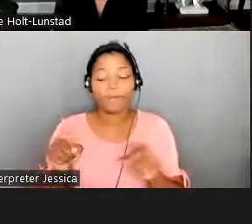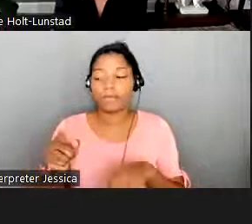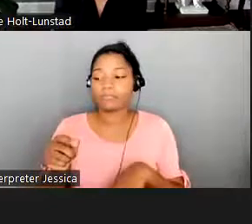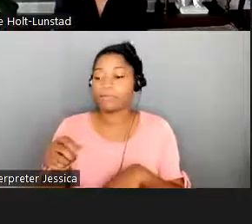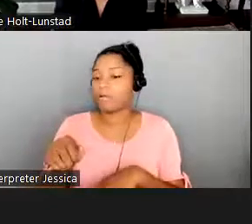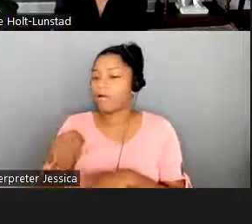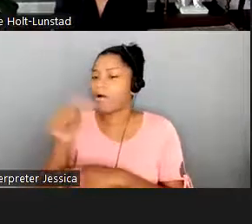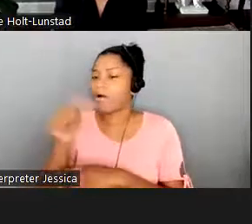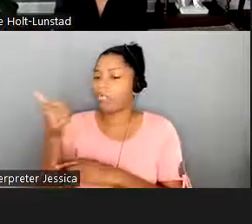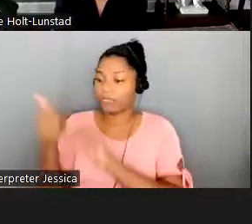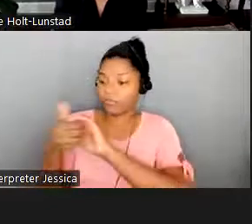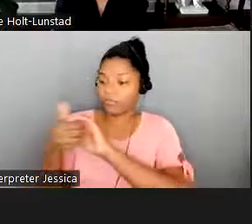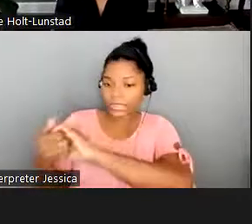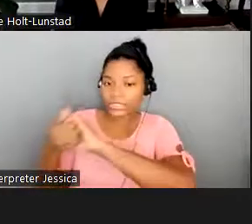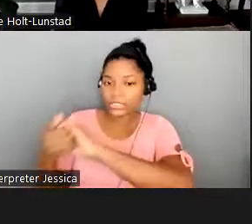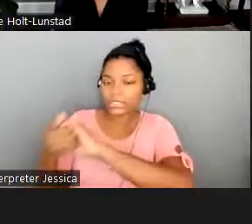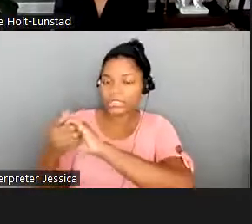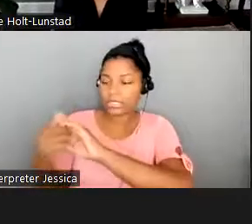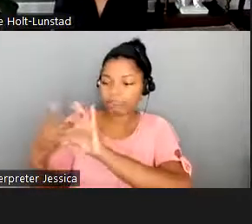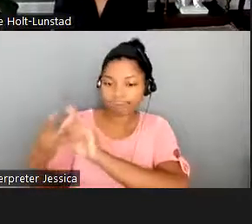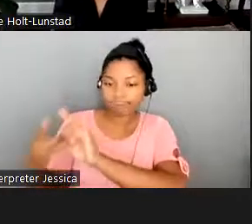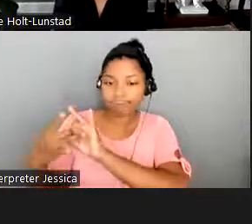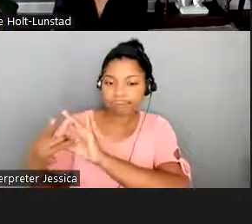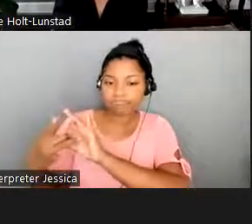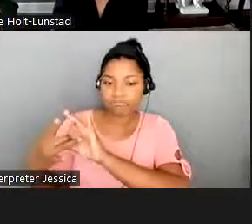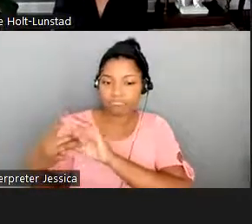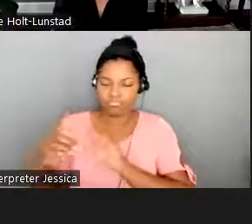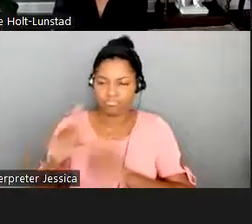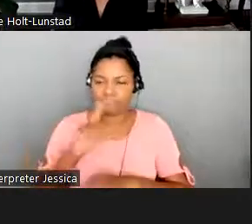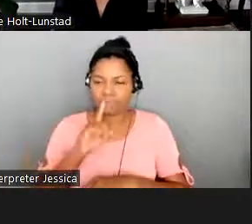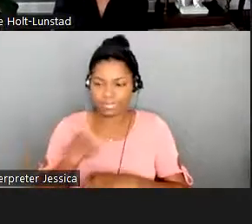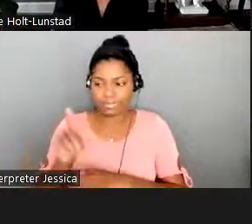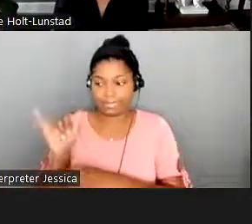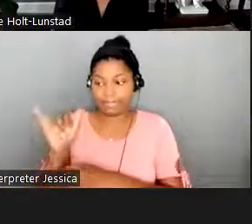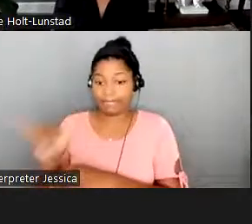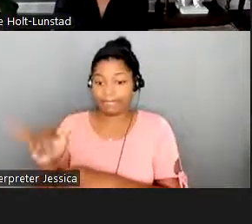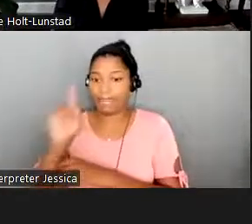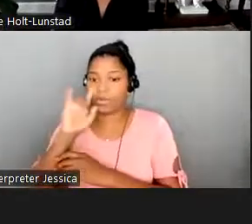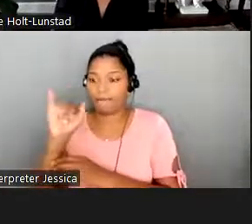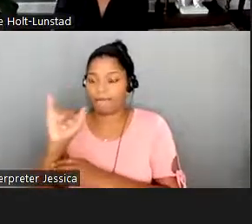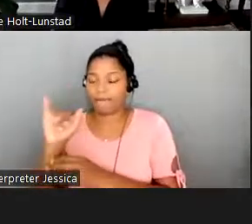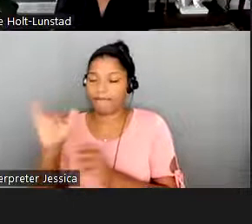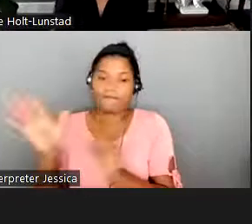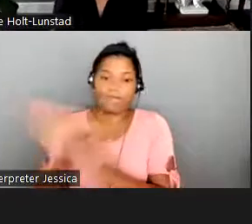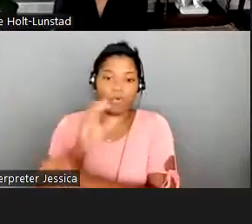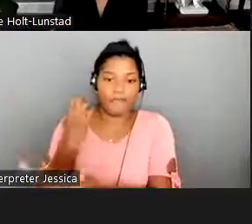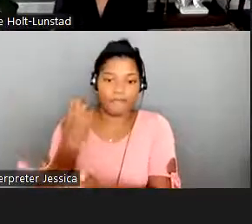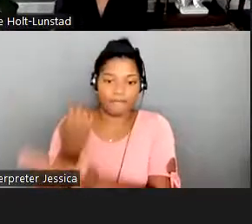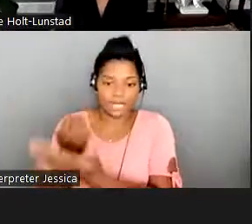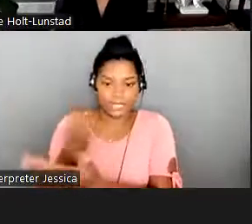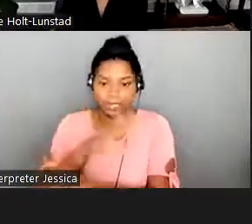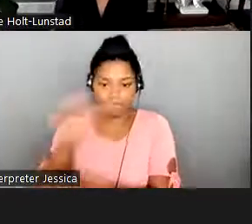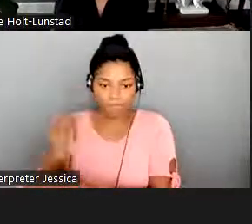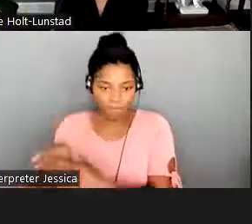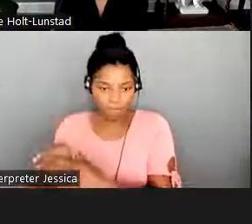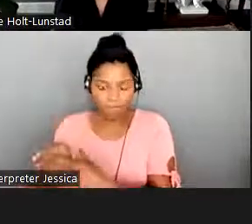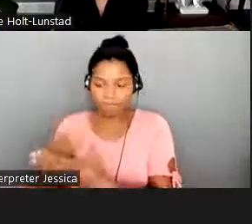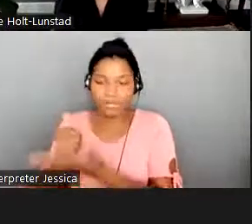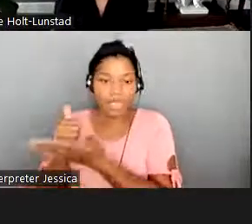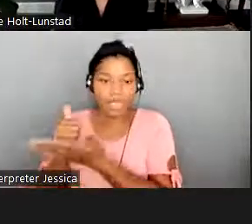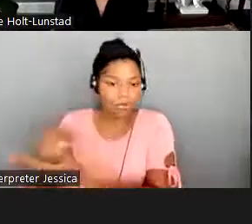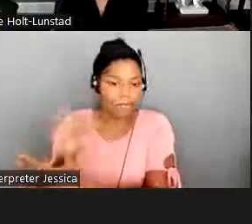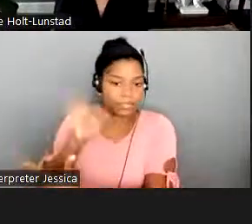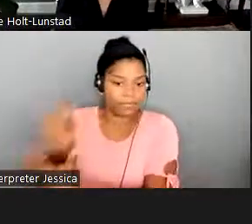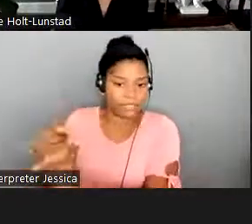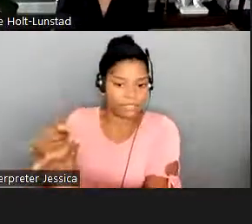relationships constituted the bulk of the epidemiological evidence that precipitated such interventions.